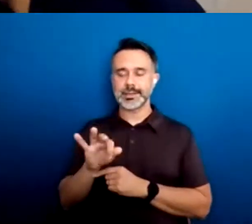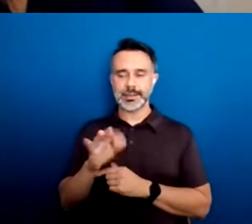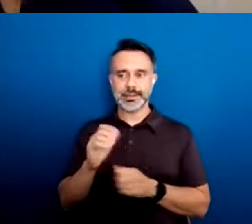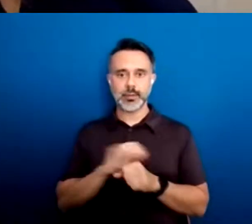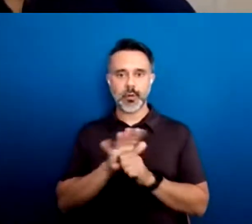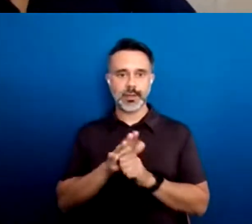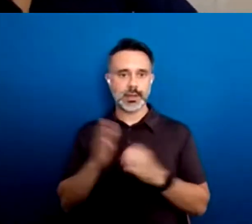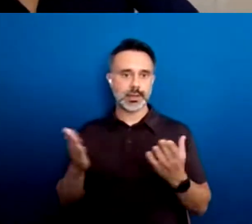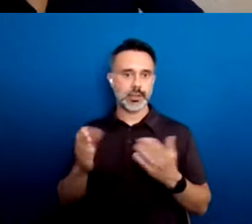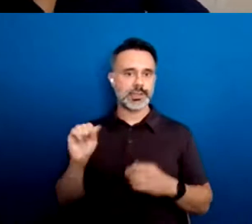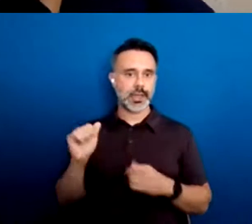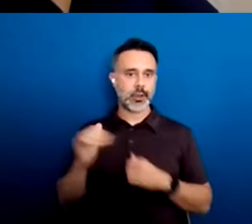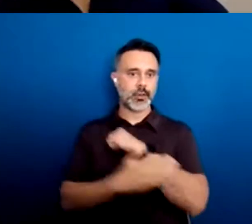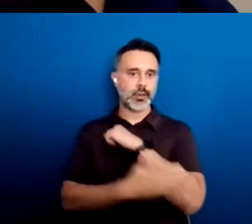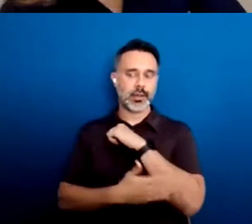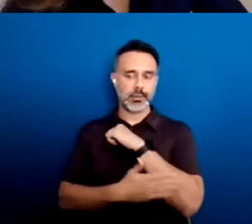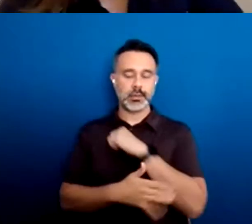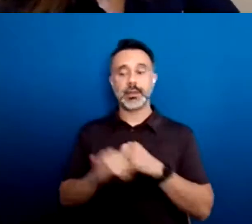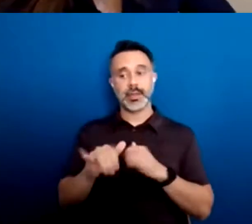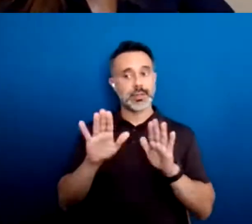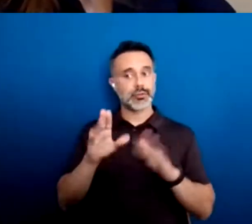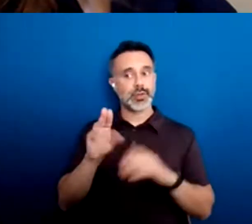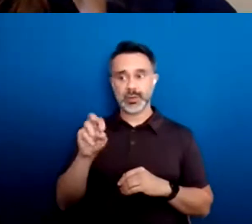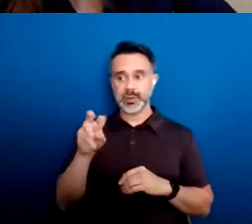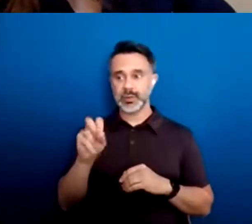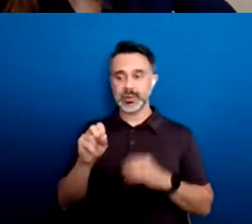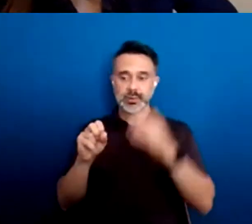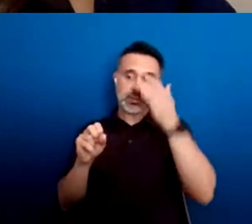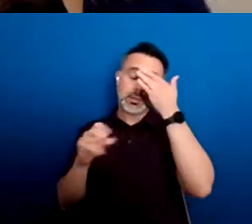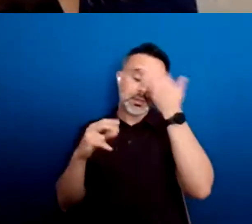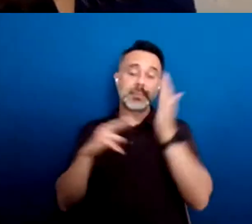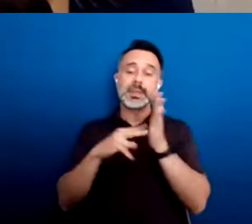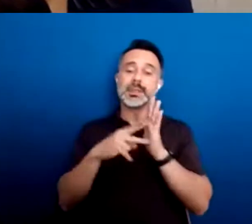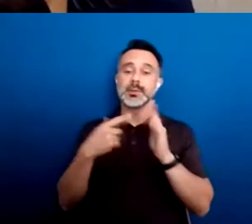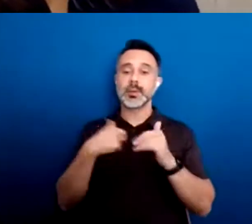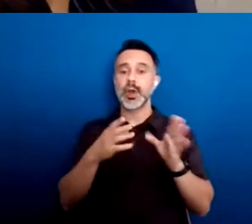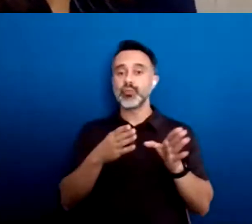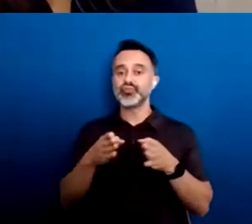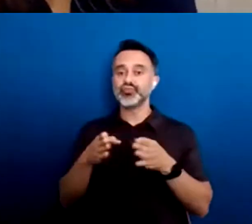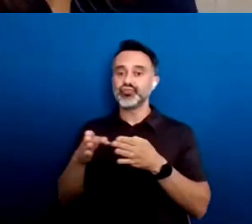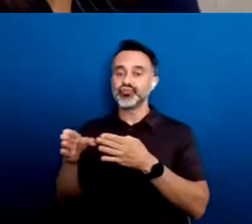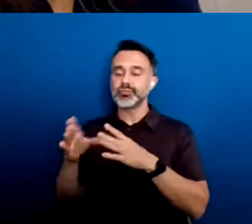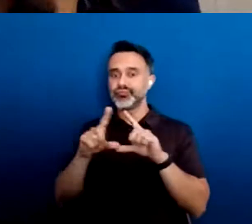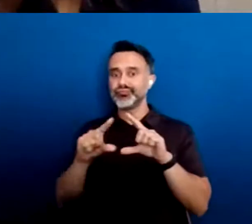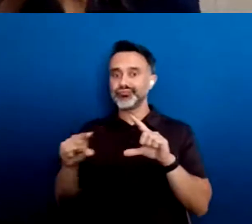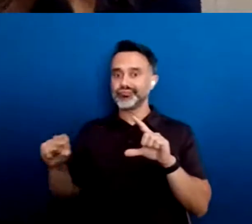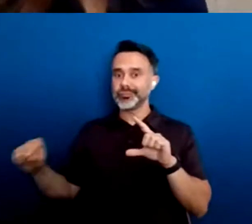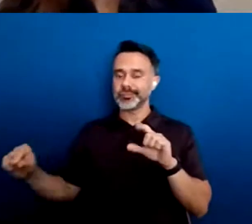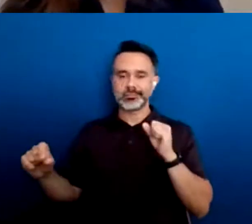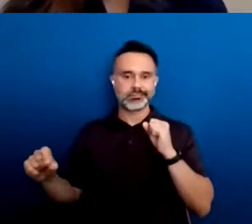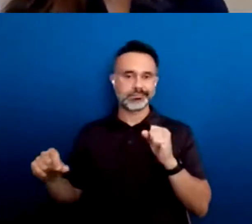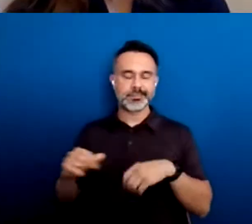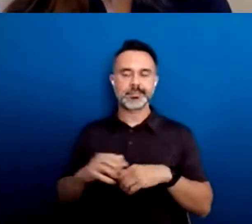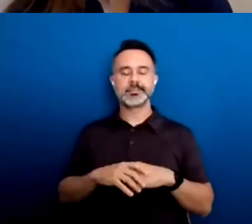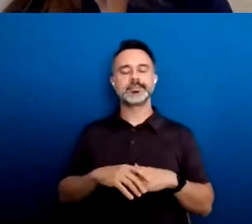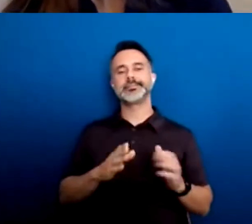great news because that is an indication that we are moving in the right direction after those couple of months of being stalled out. So again,